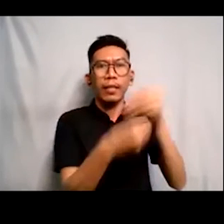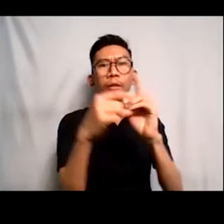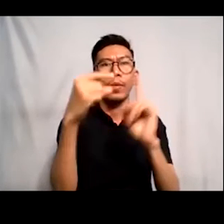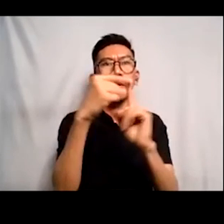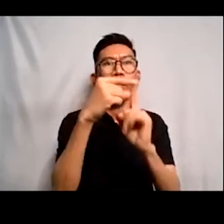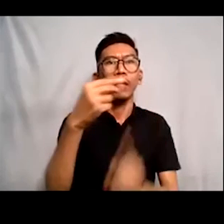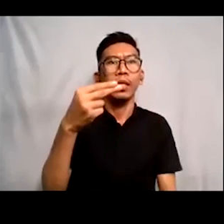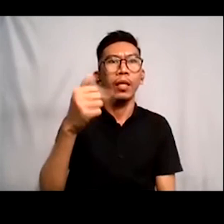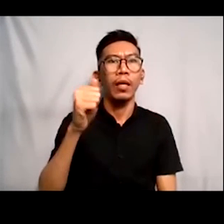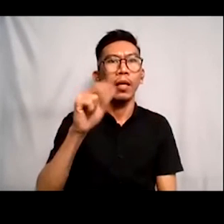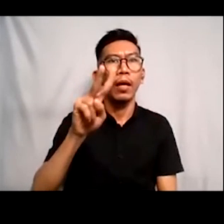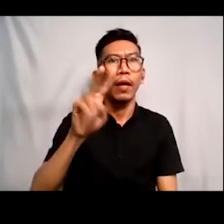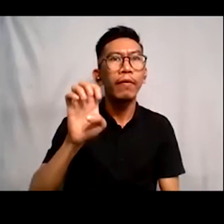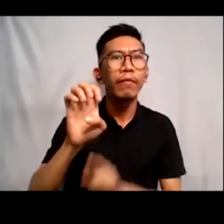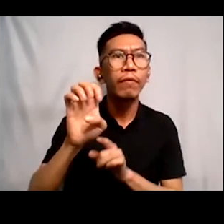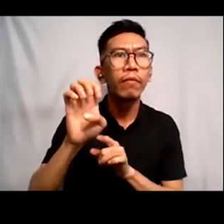Notebook, neat.